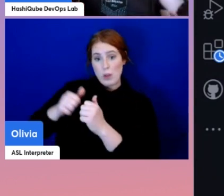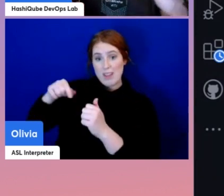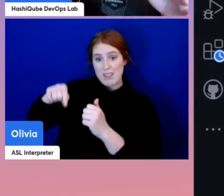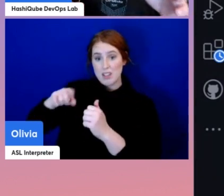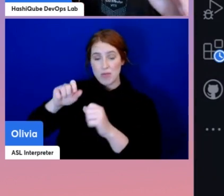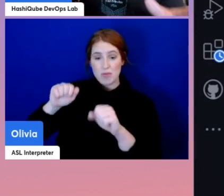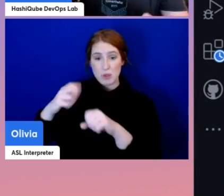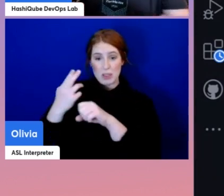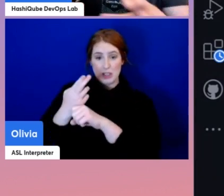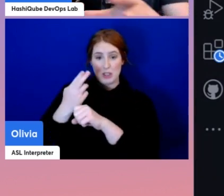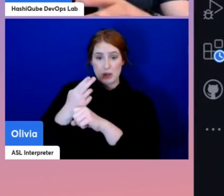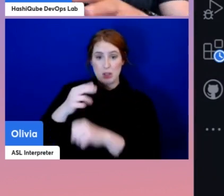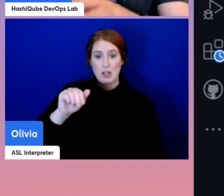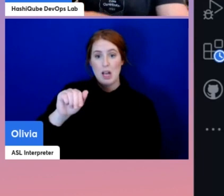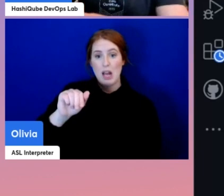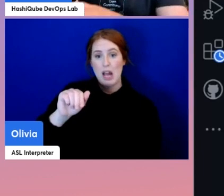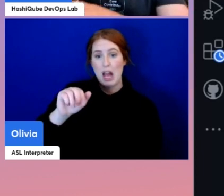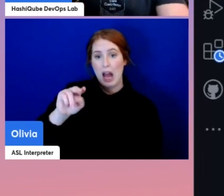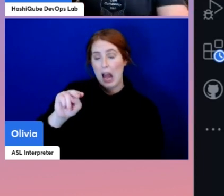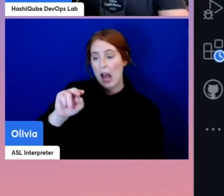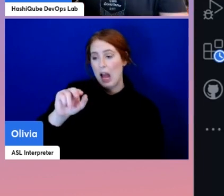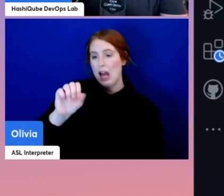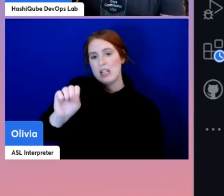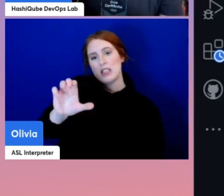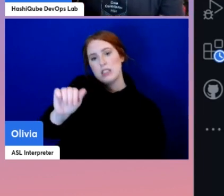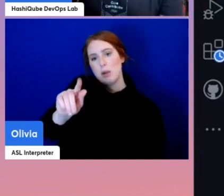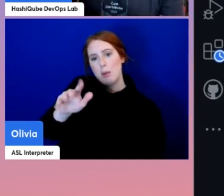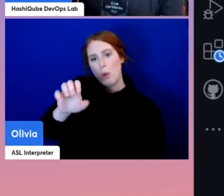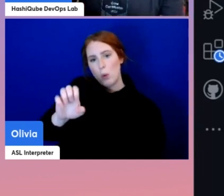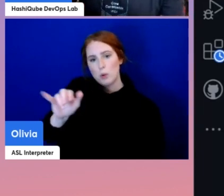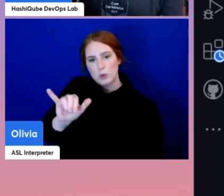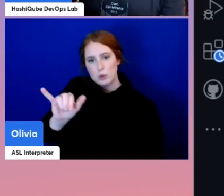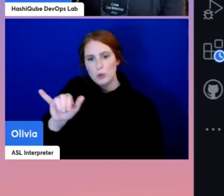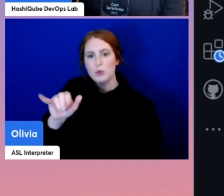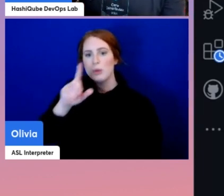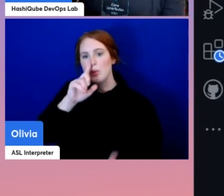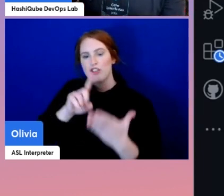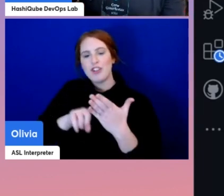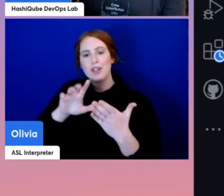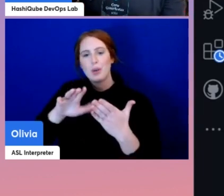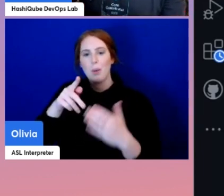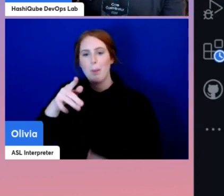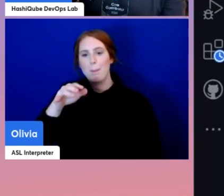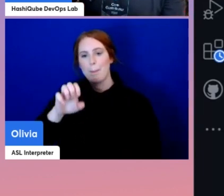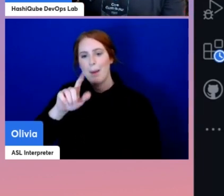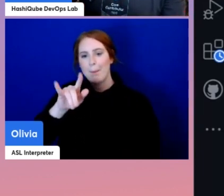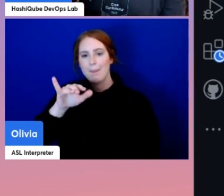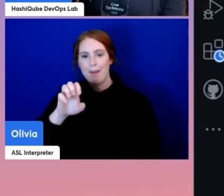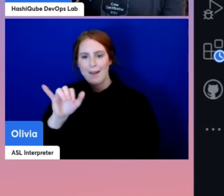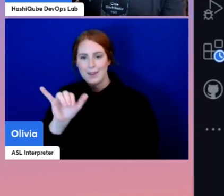very successfully with Ansible, and this will also check your pipelines for you. Now,